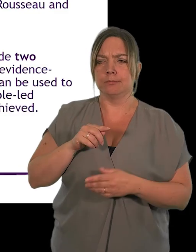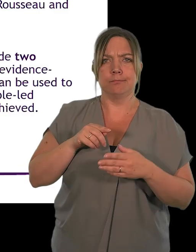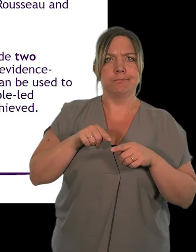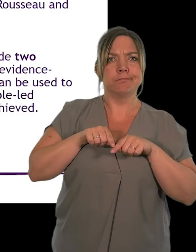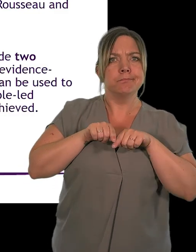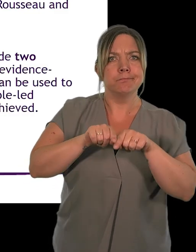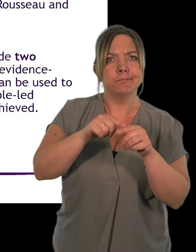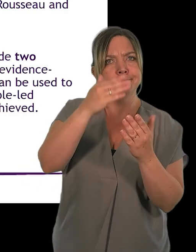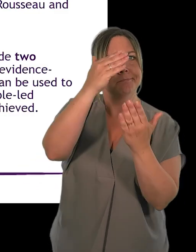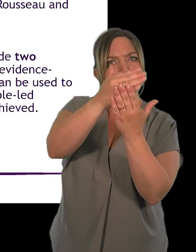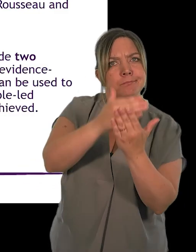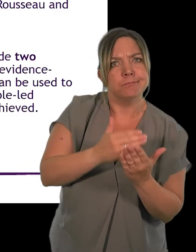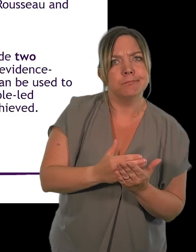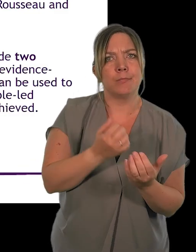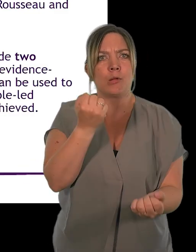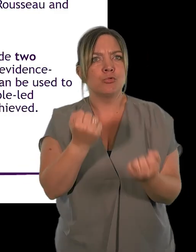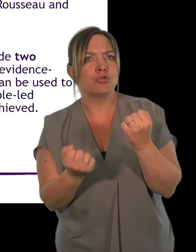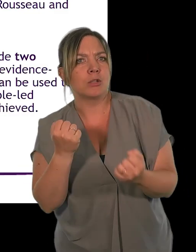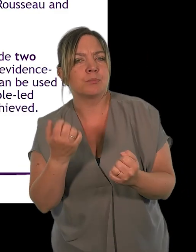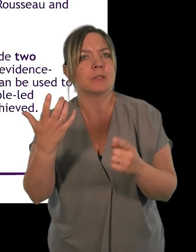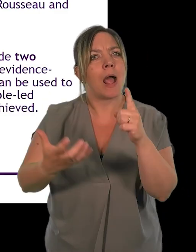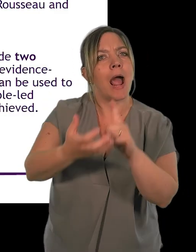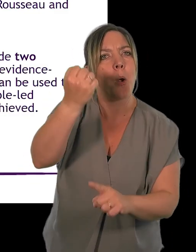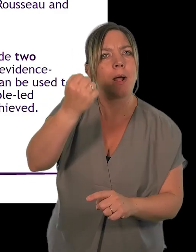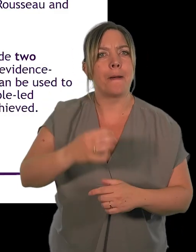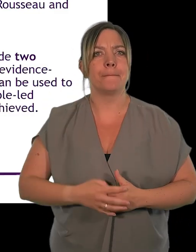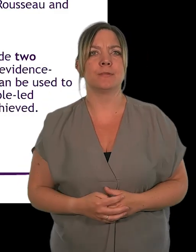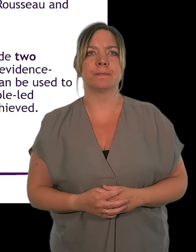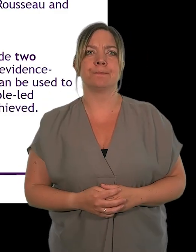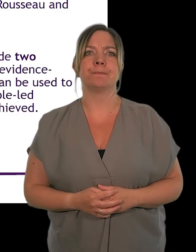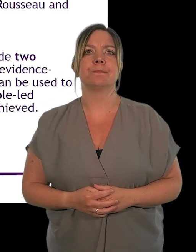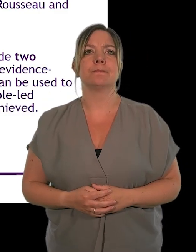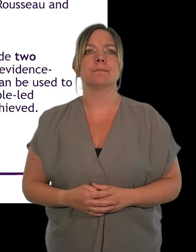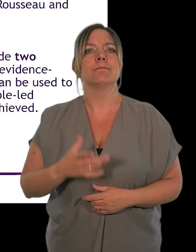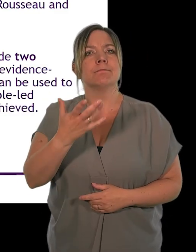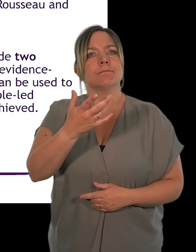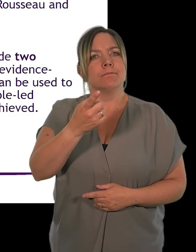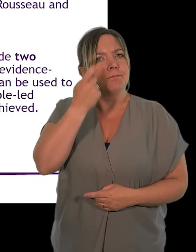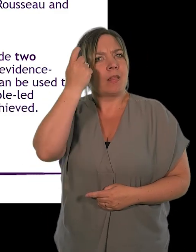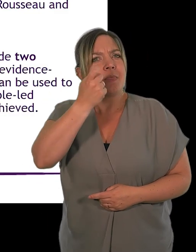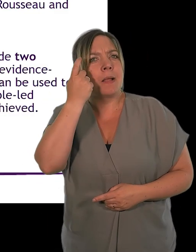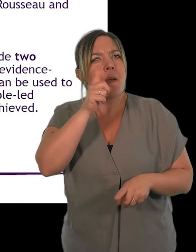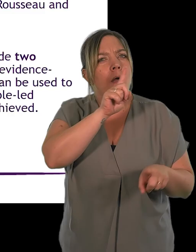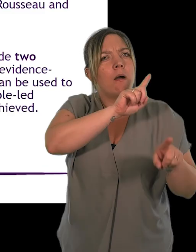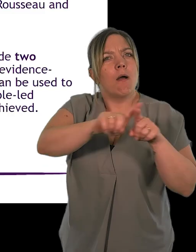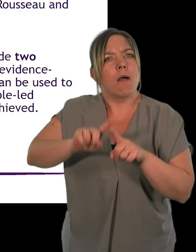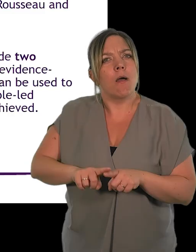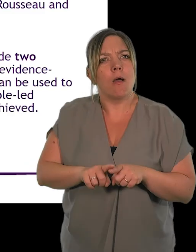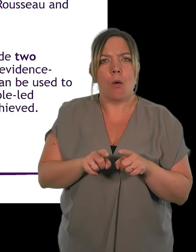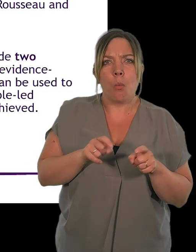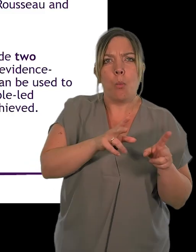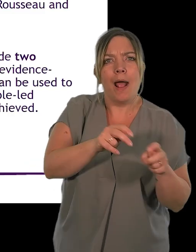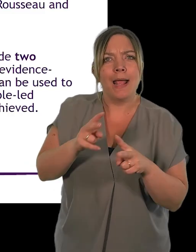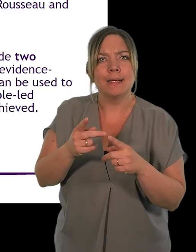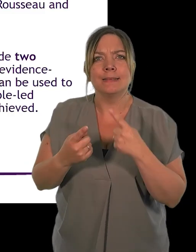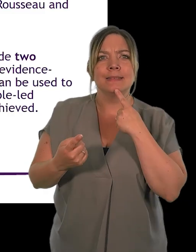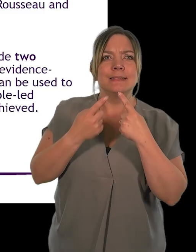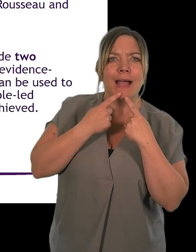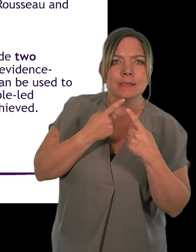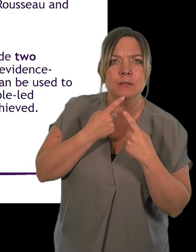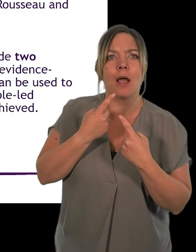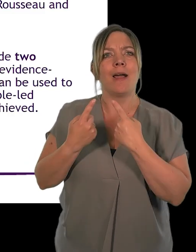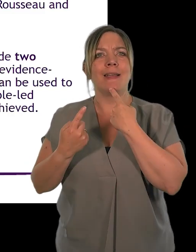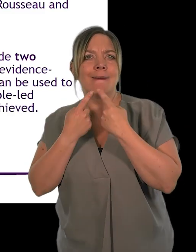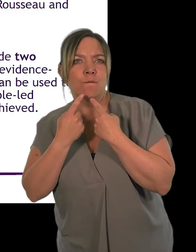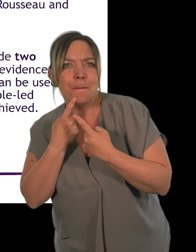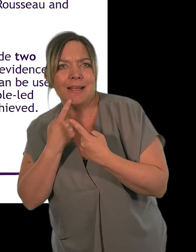Company X might use. So organisations from performance management or performance appraisals,